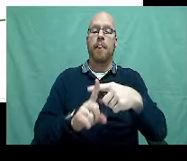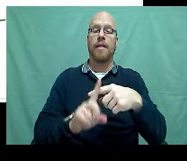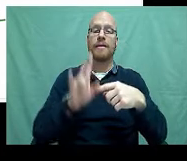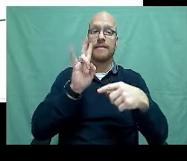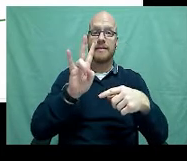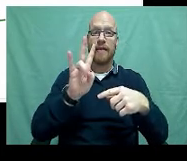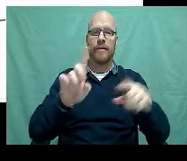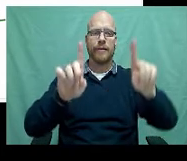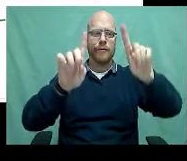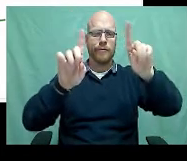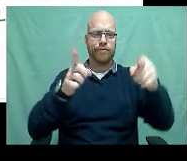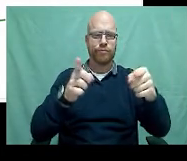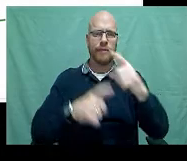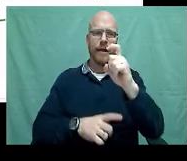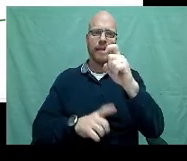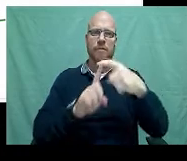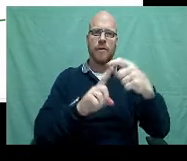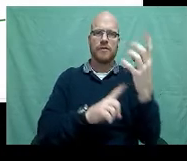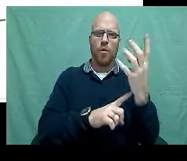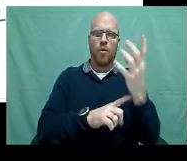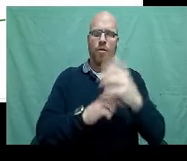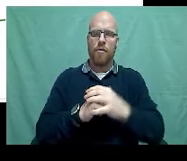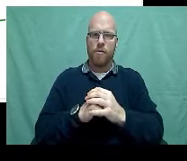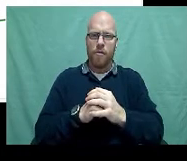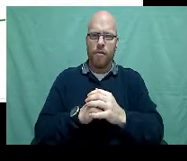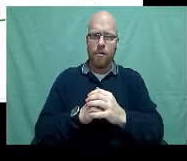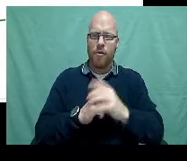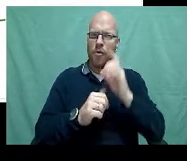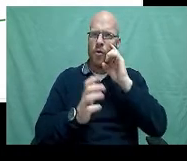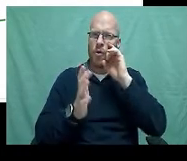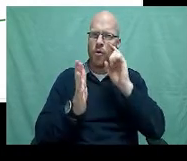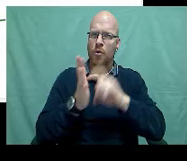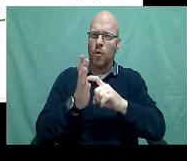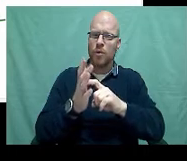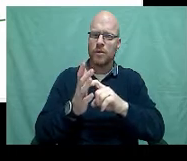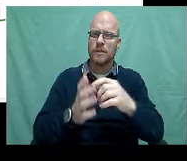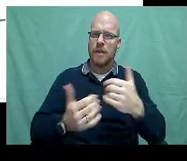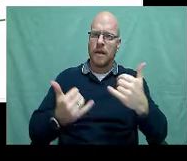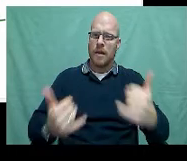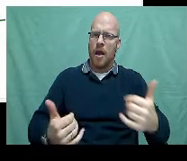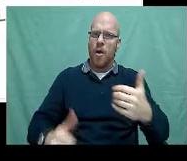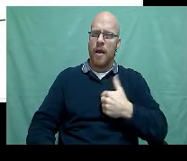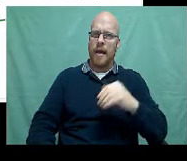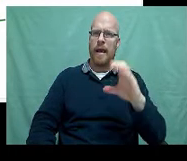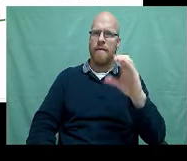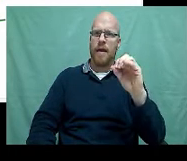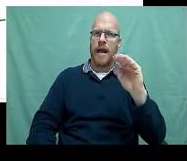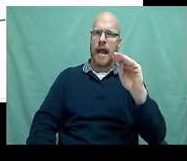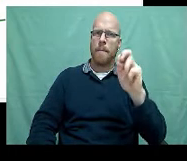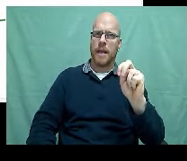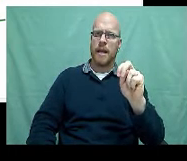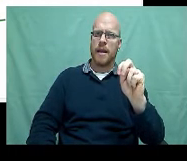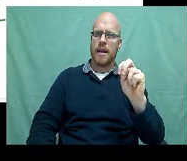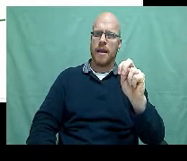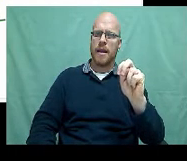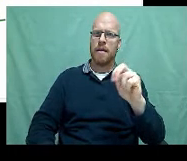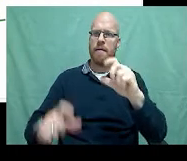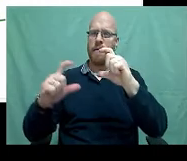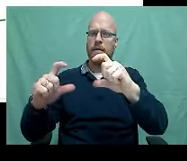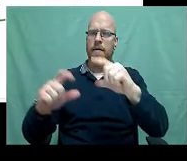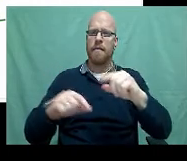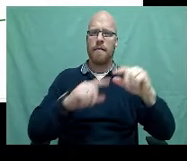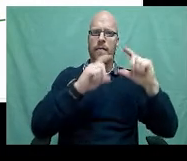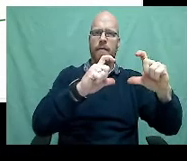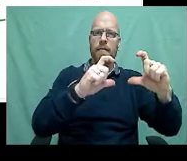times the quantity x plus 4. So now we can see a common factor. They both